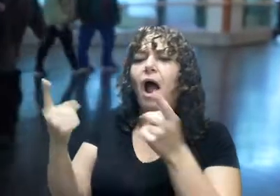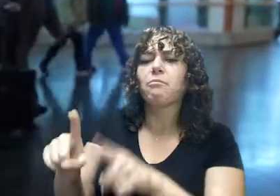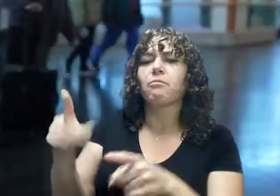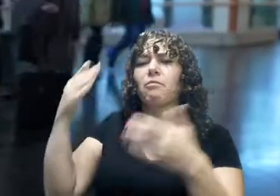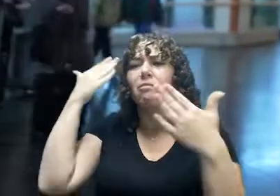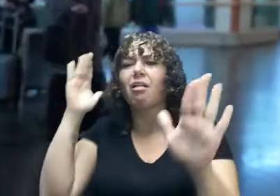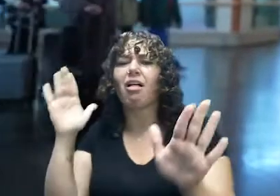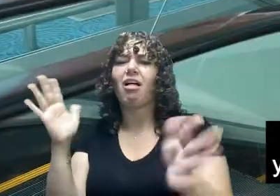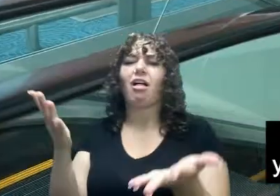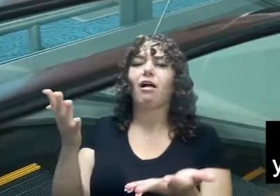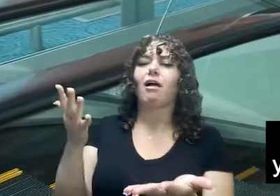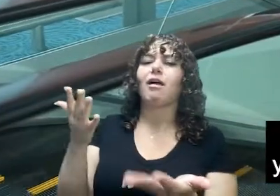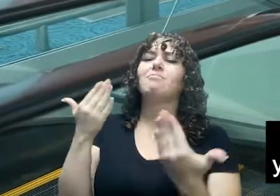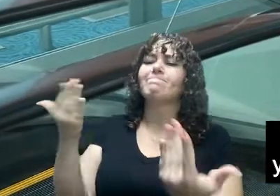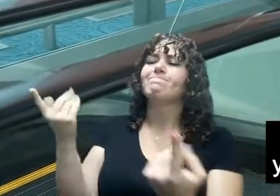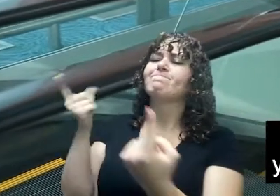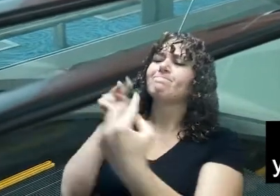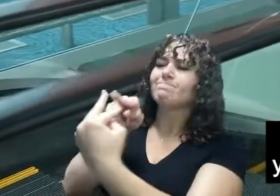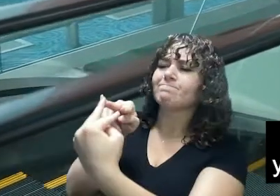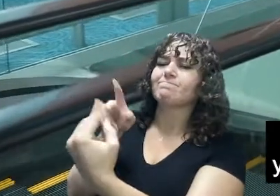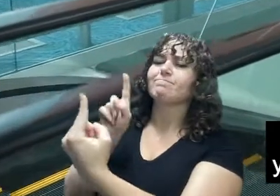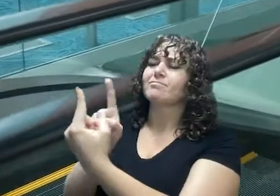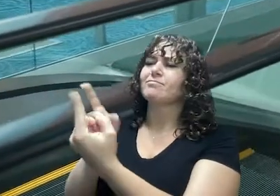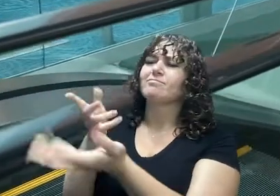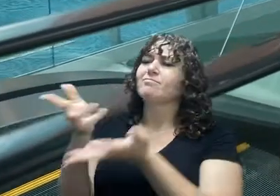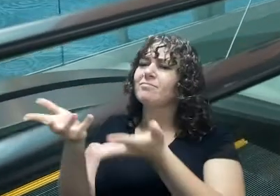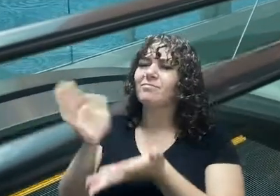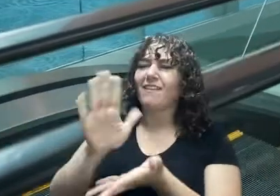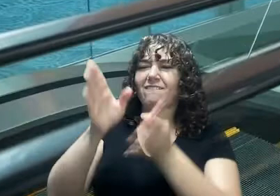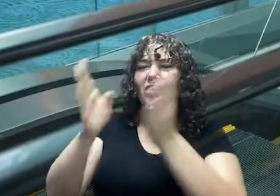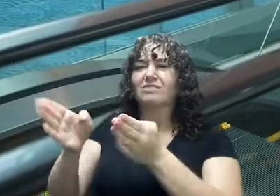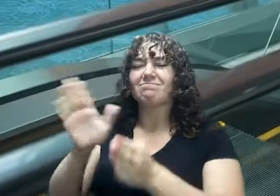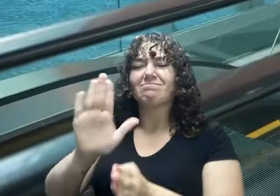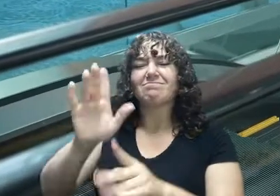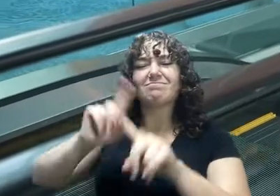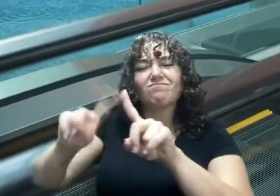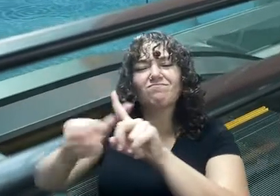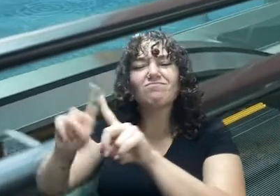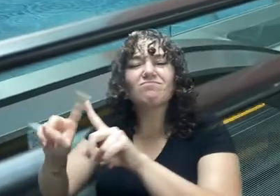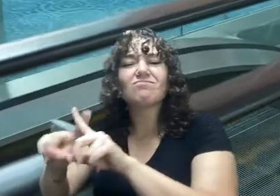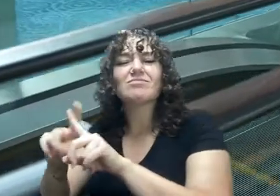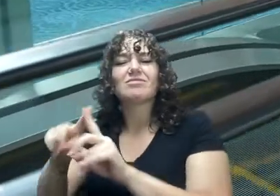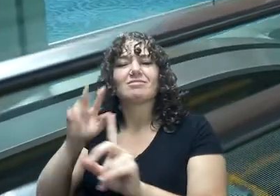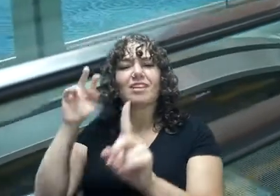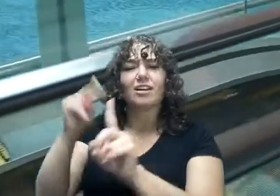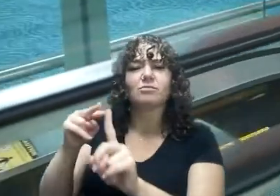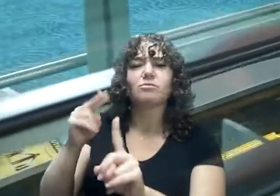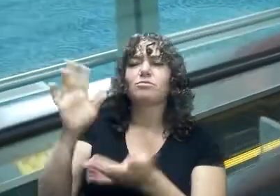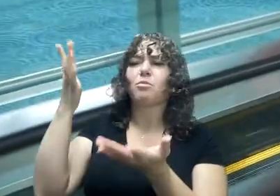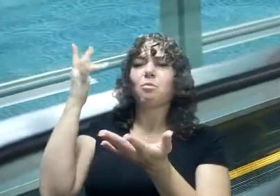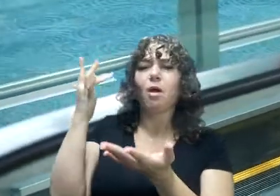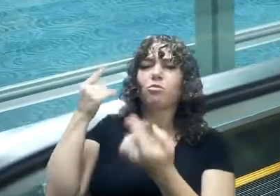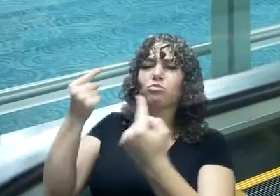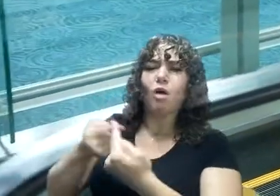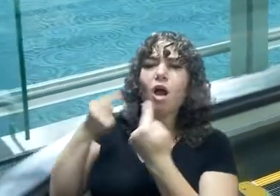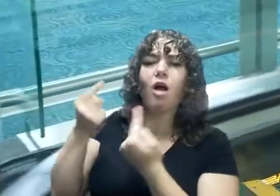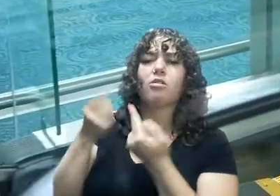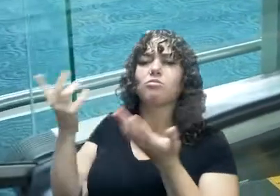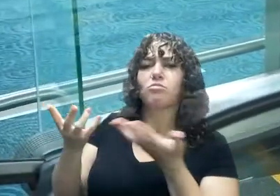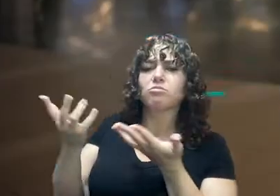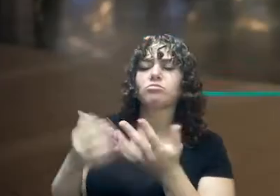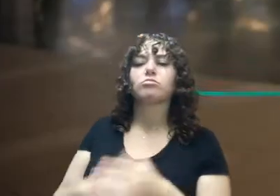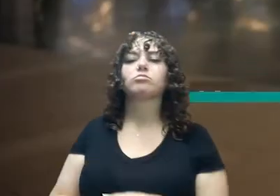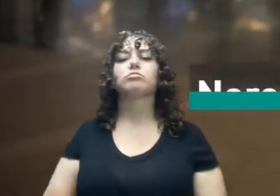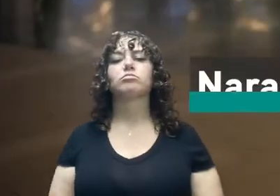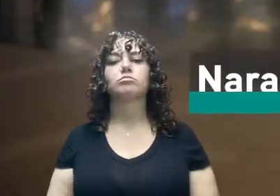or they're trying to cause trouble. You really have to look at each person on an individualized basis and really look at why they're